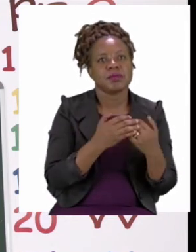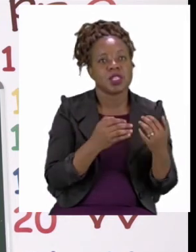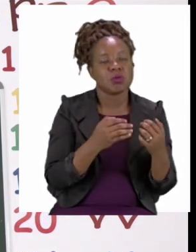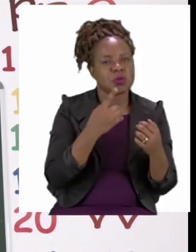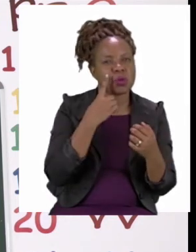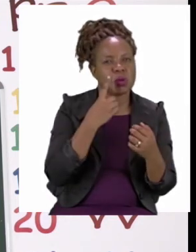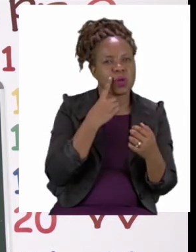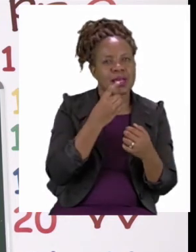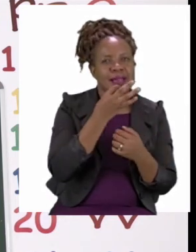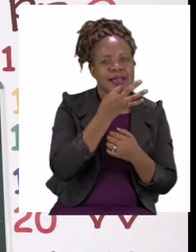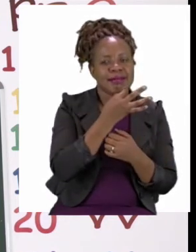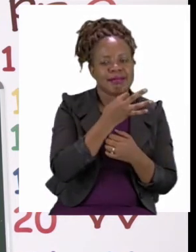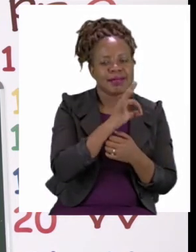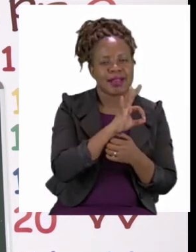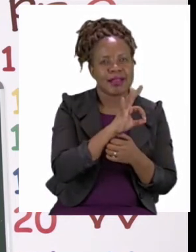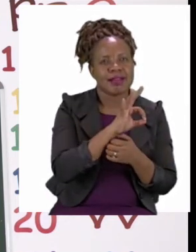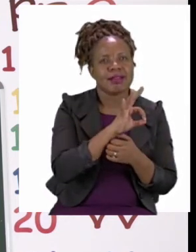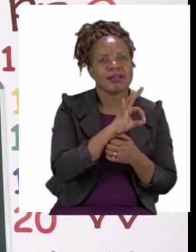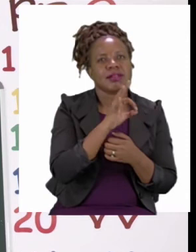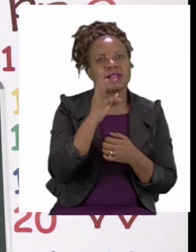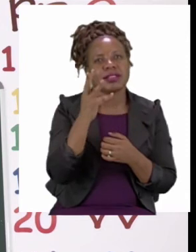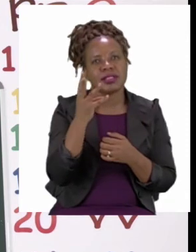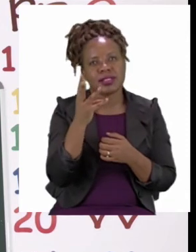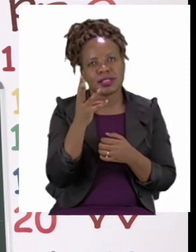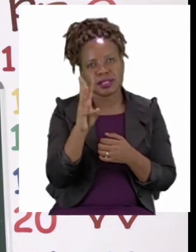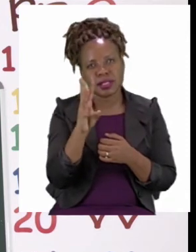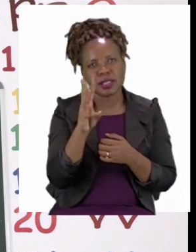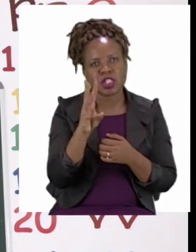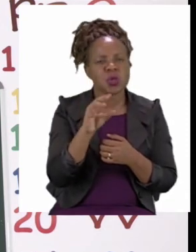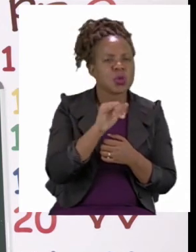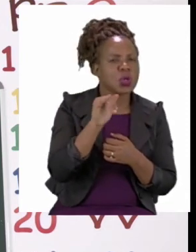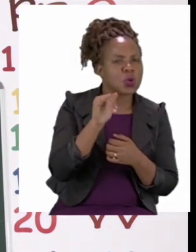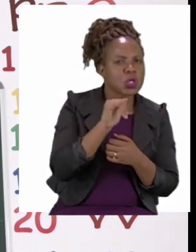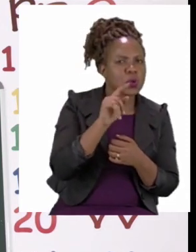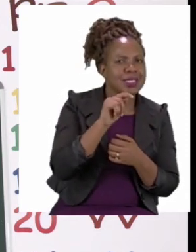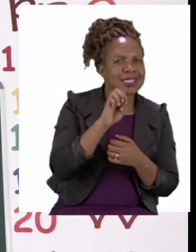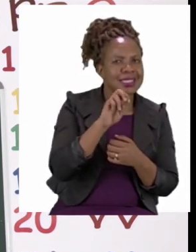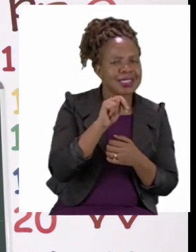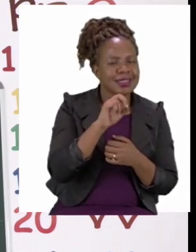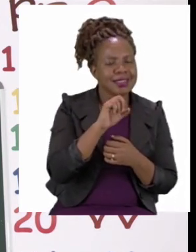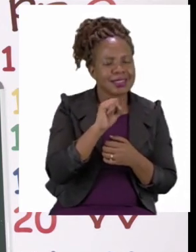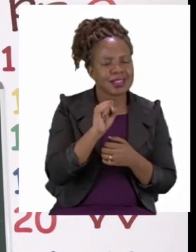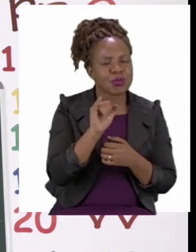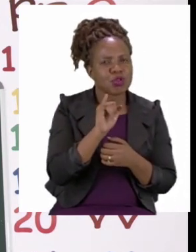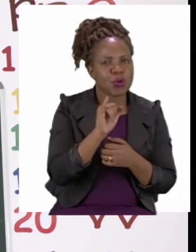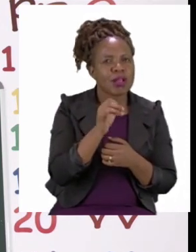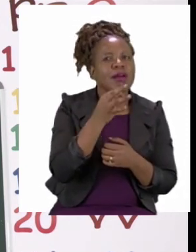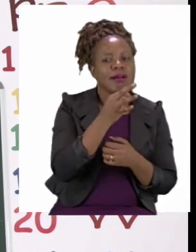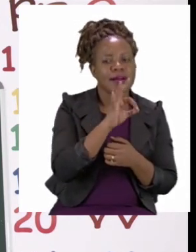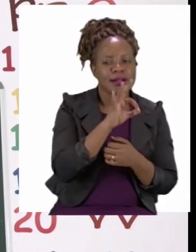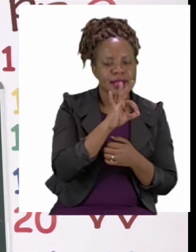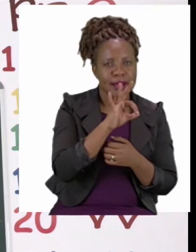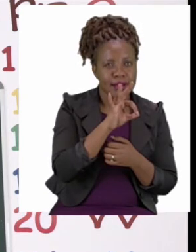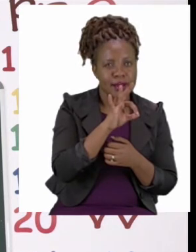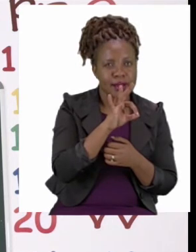96. So we first look for our 10s, which is 9. But remember, 10s are also in the